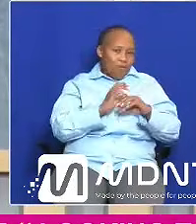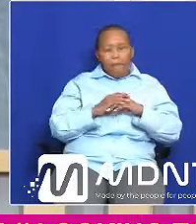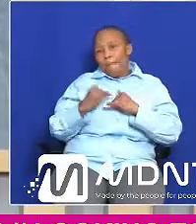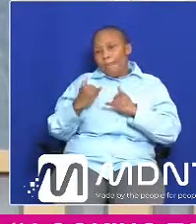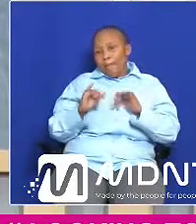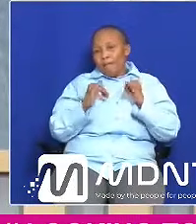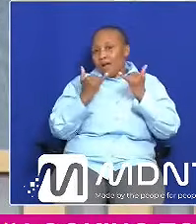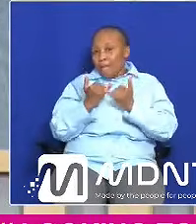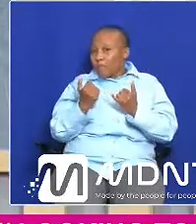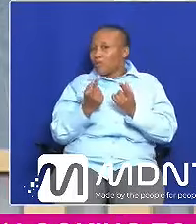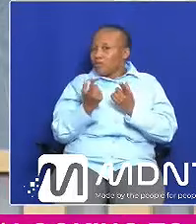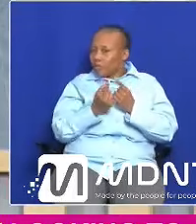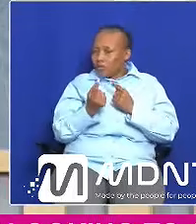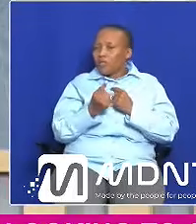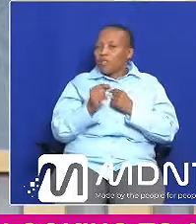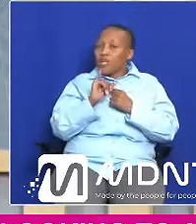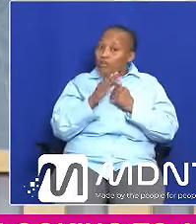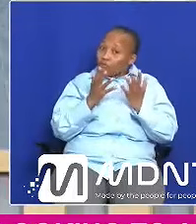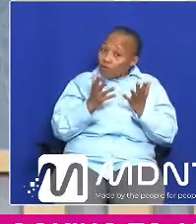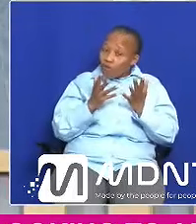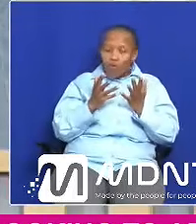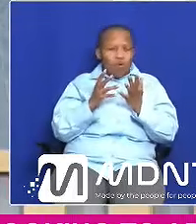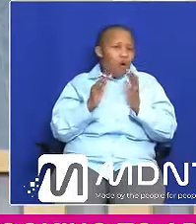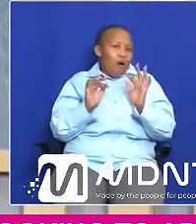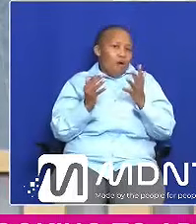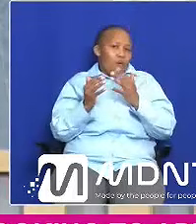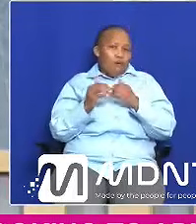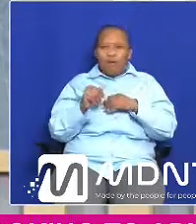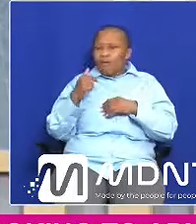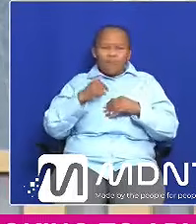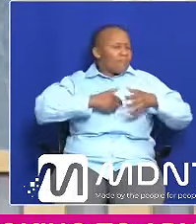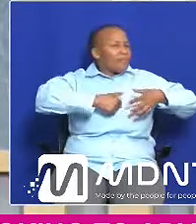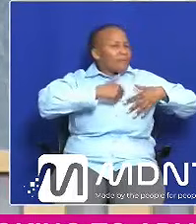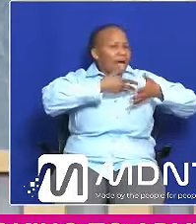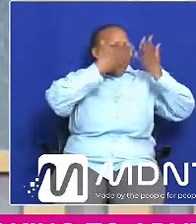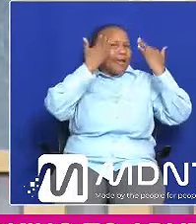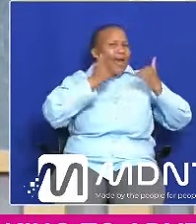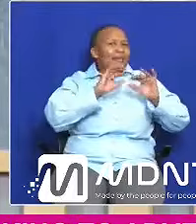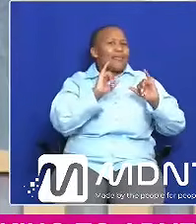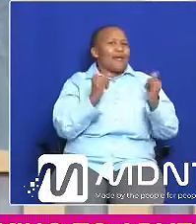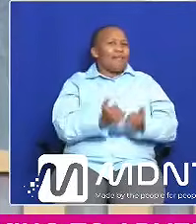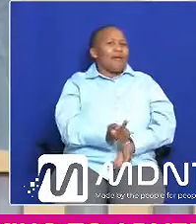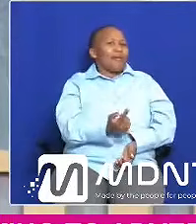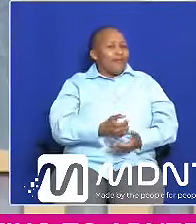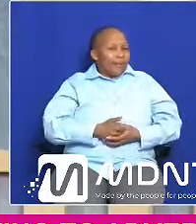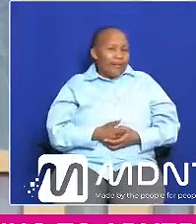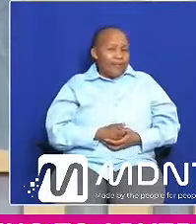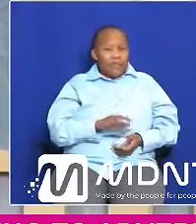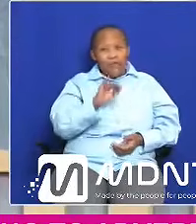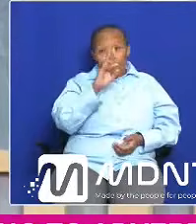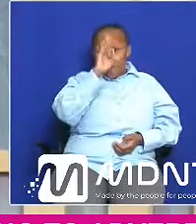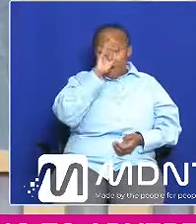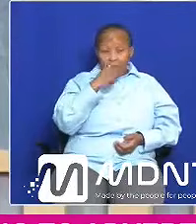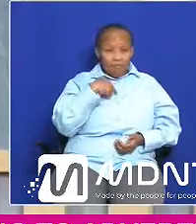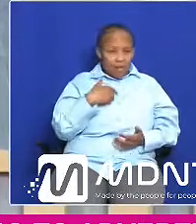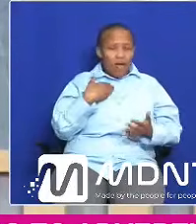nature? I don't know this company, and I'm saying if you maybe can remind me, then I will tell you what is this for, but